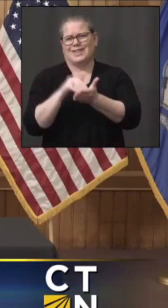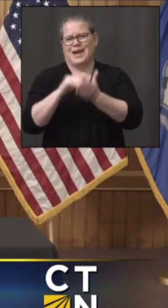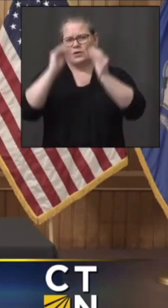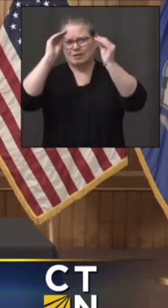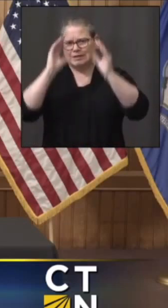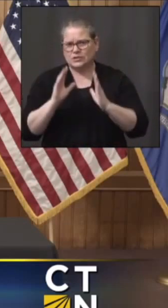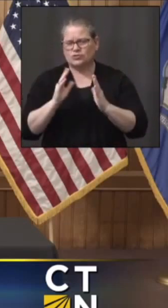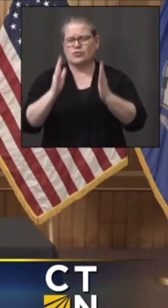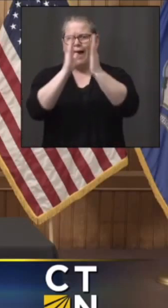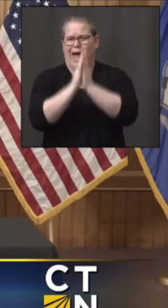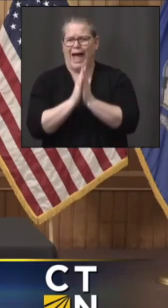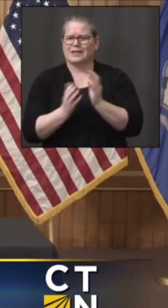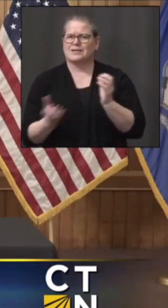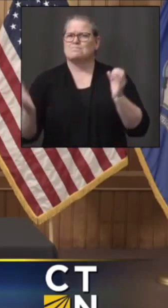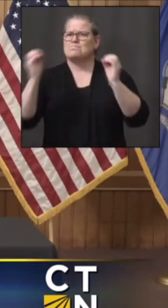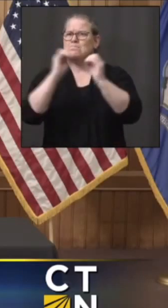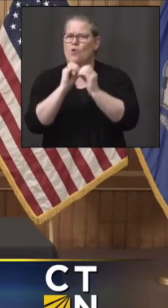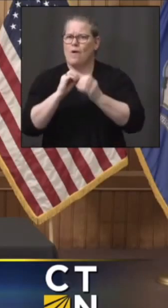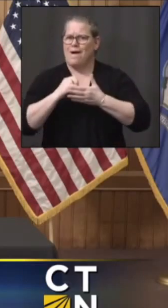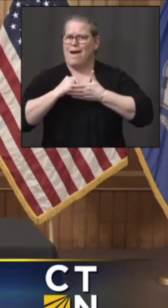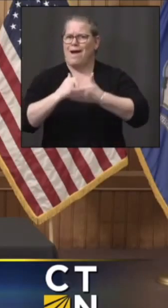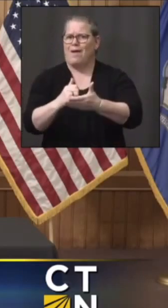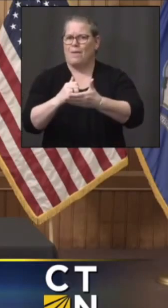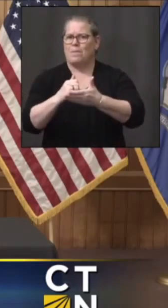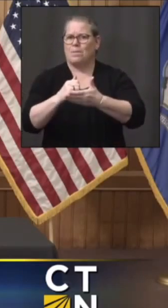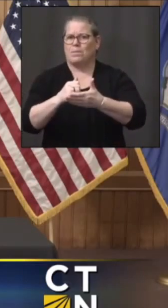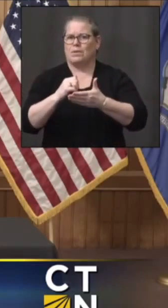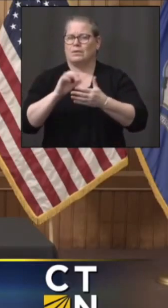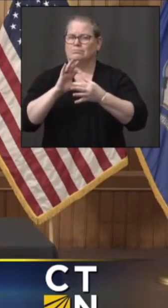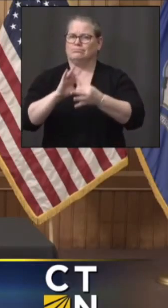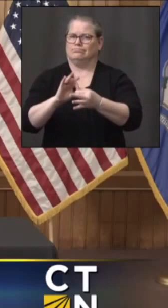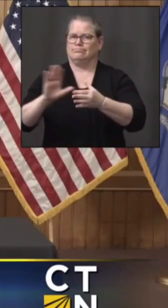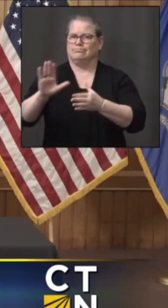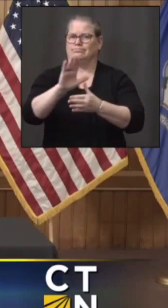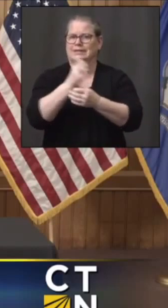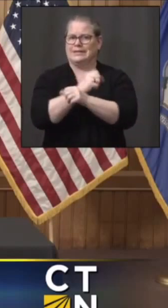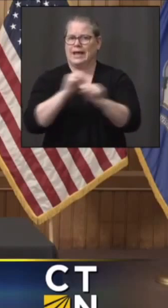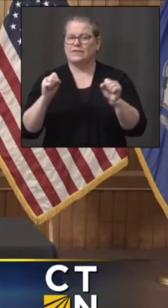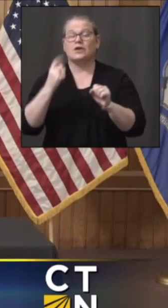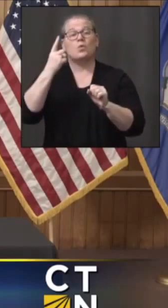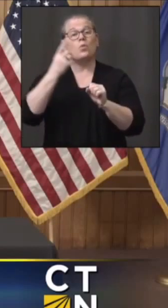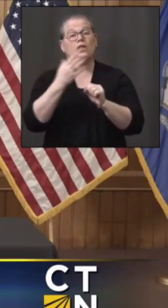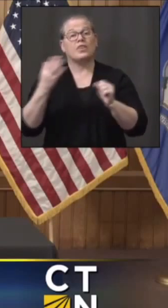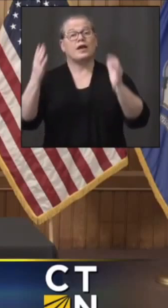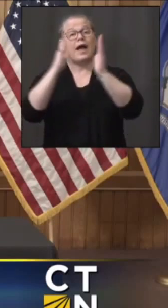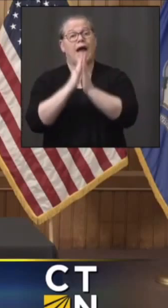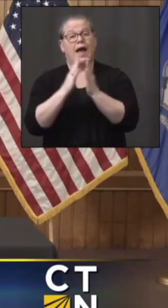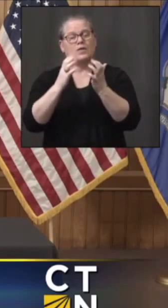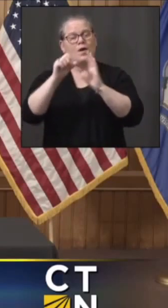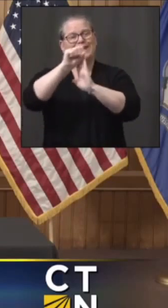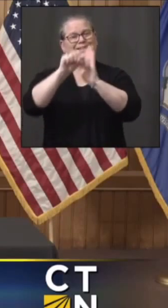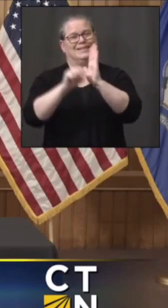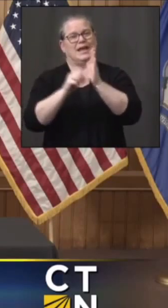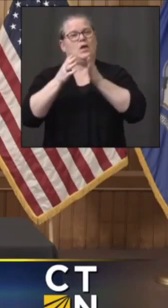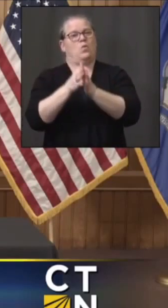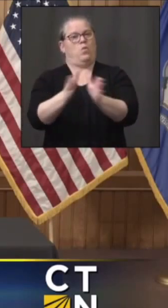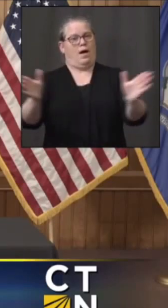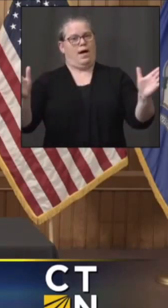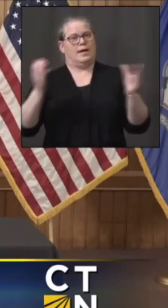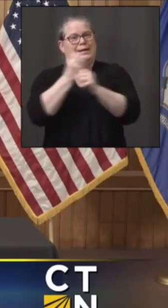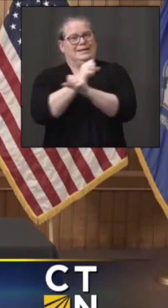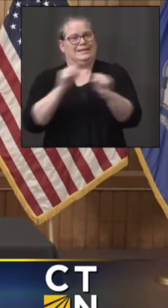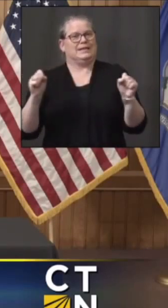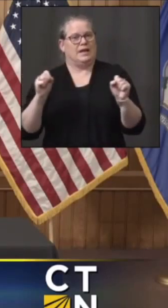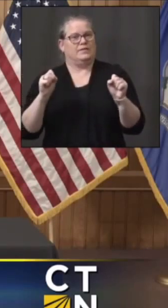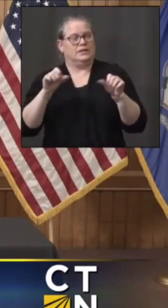it comes to safety. And one of the things that they're asking for is statewide safety standards rather than the ones that are currently just created